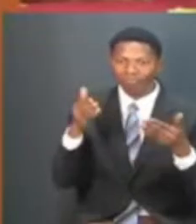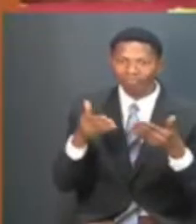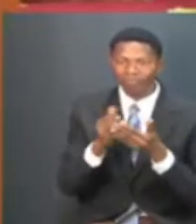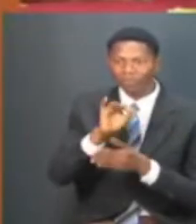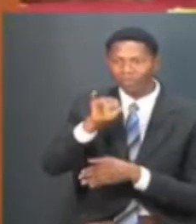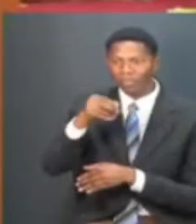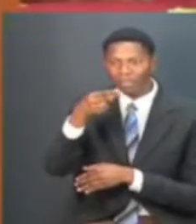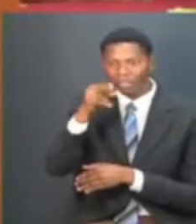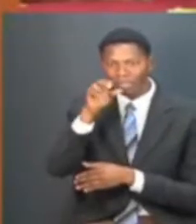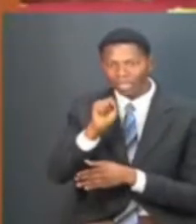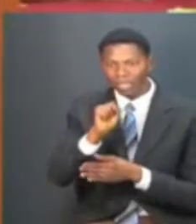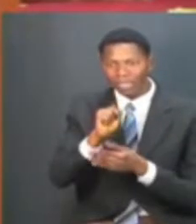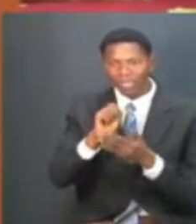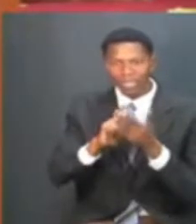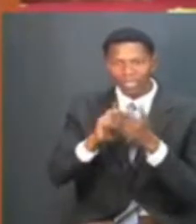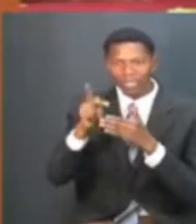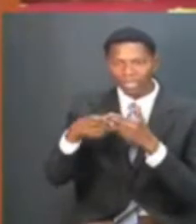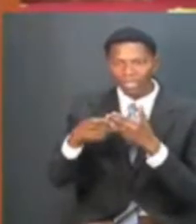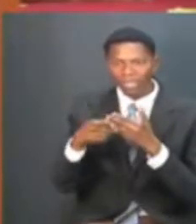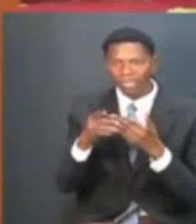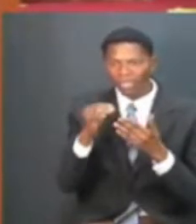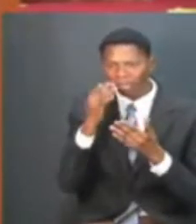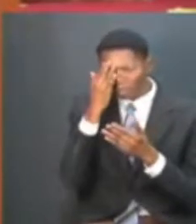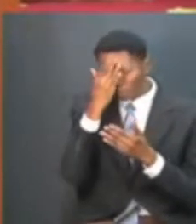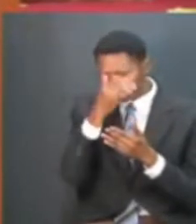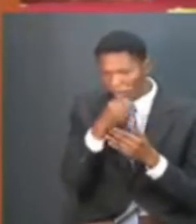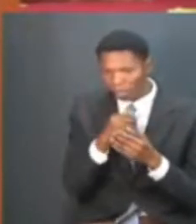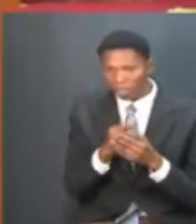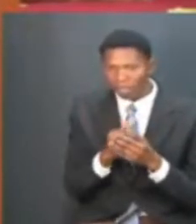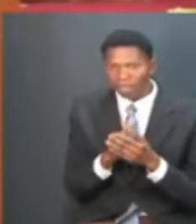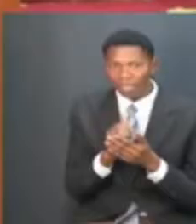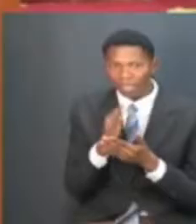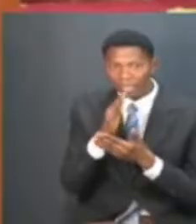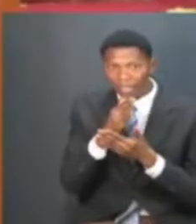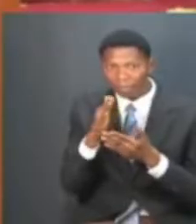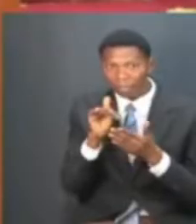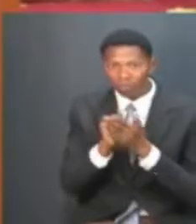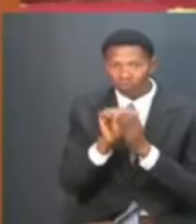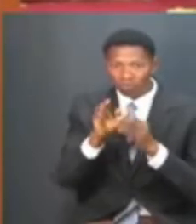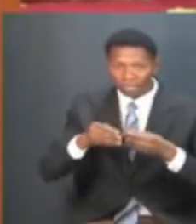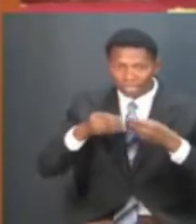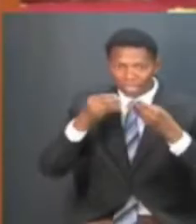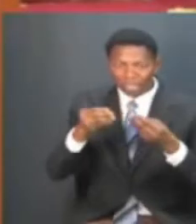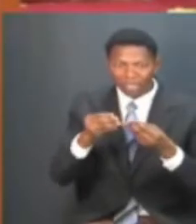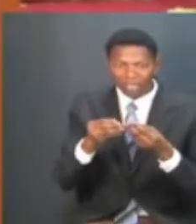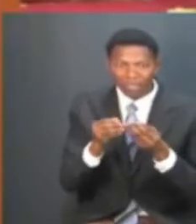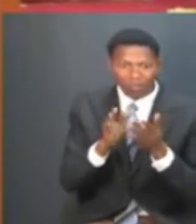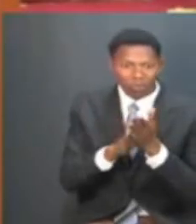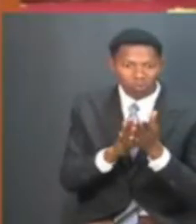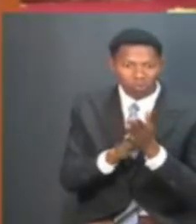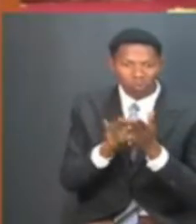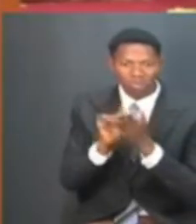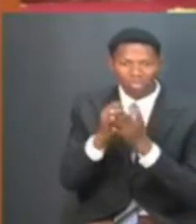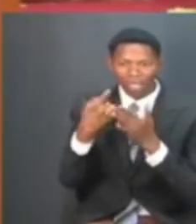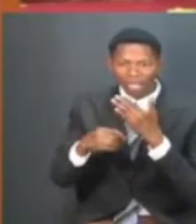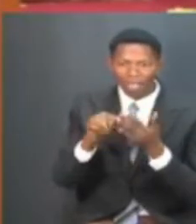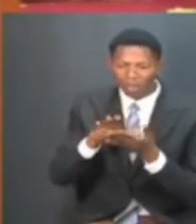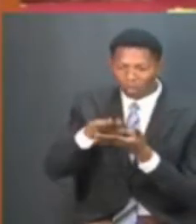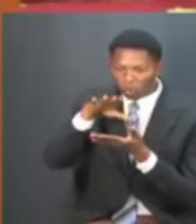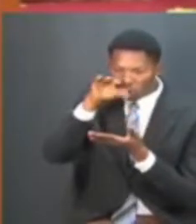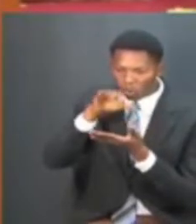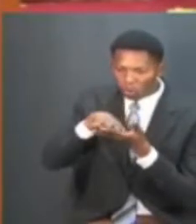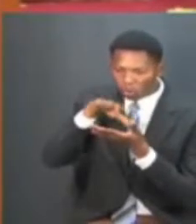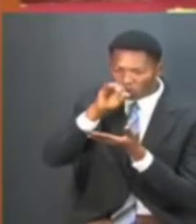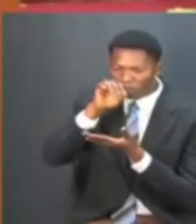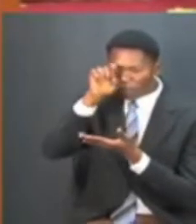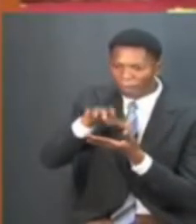program. And tools were supplied to our schools so that students could learn some skills at